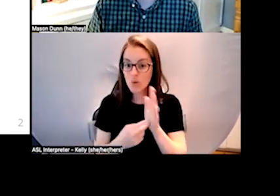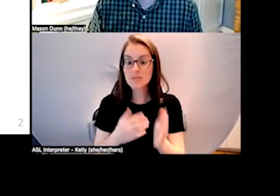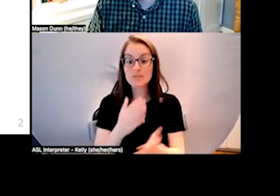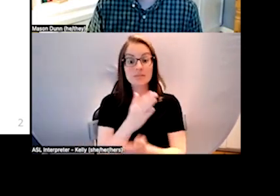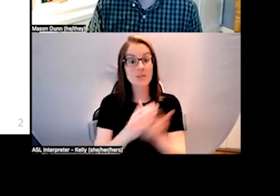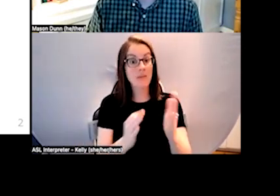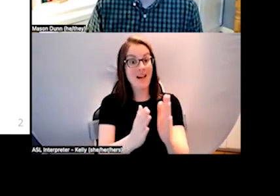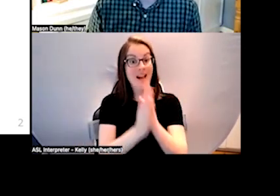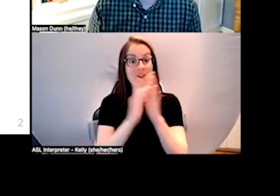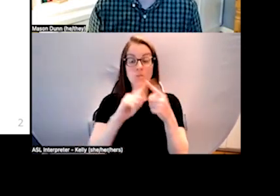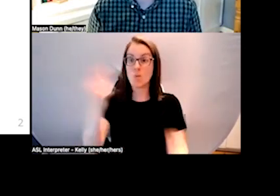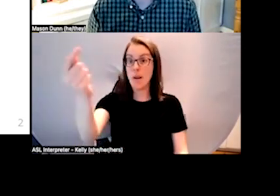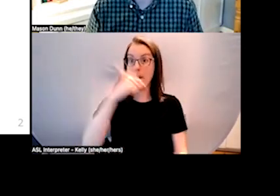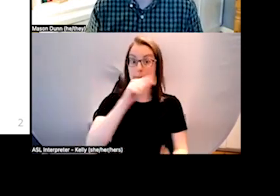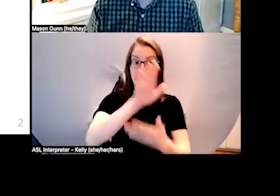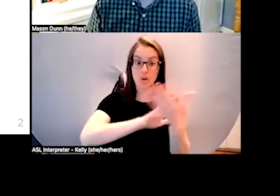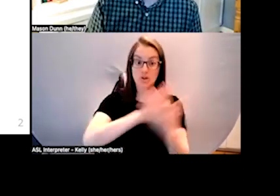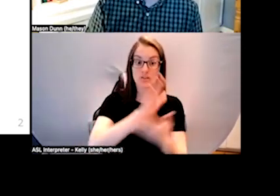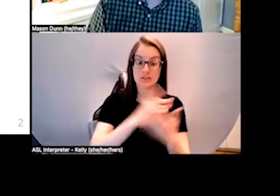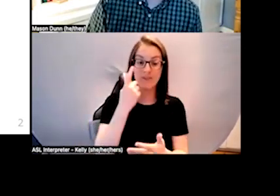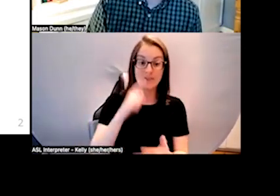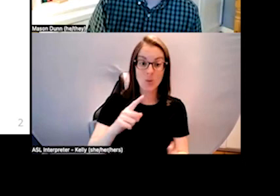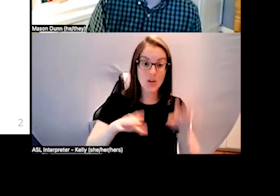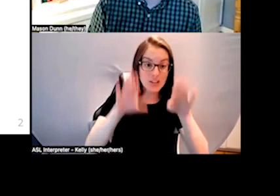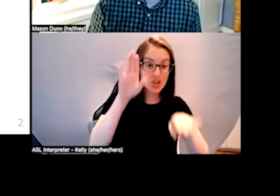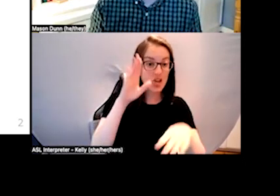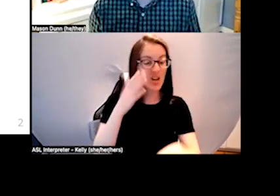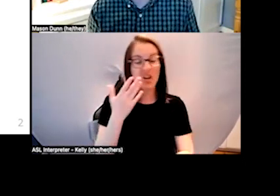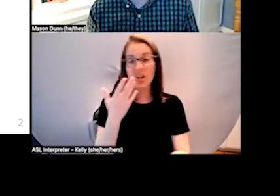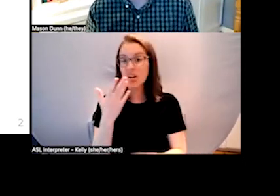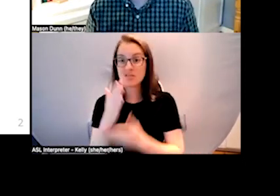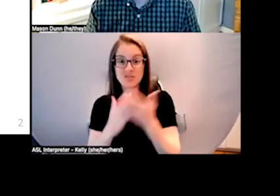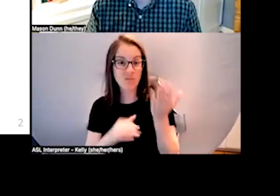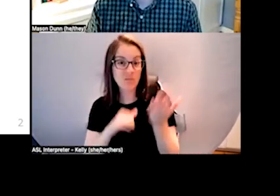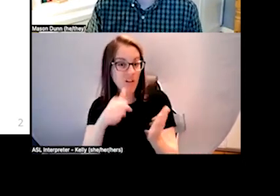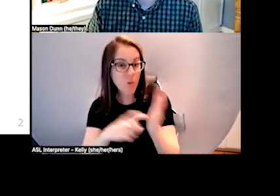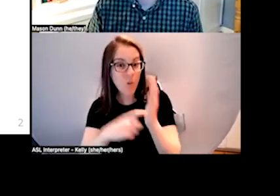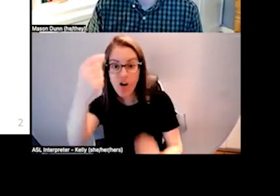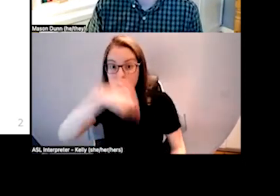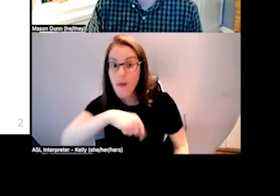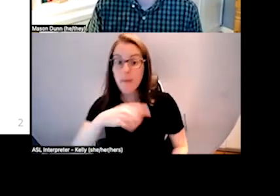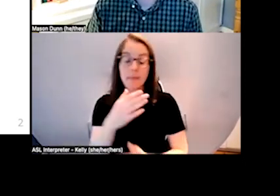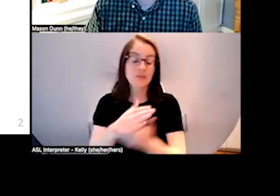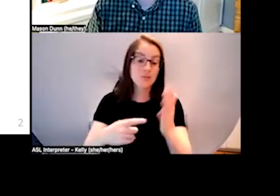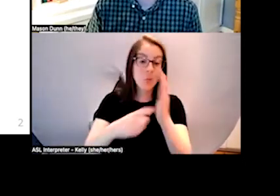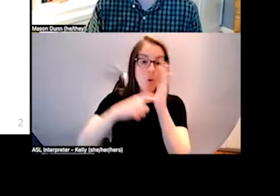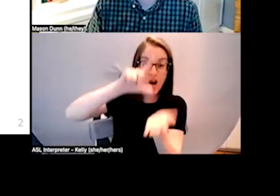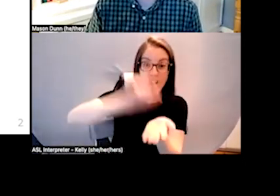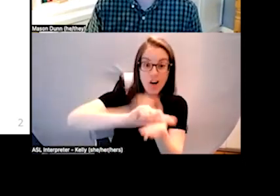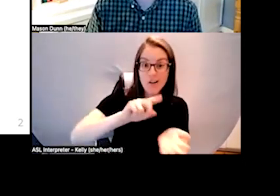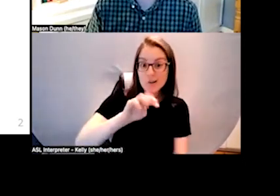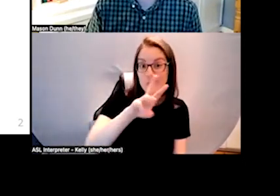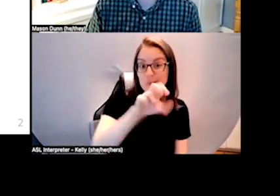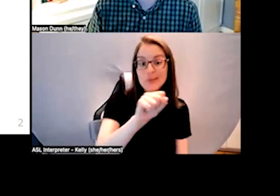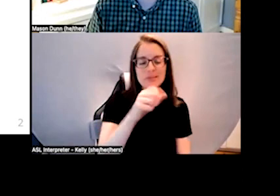change hearing. Others have not. Some require publishing, some do not. So there can be all sorts of challenges